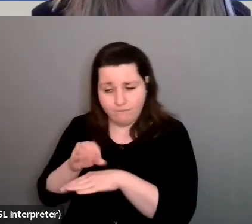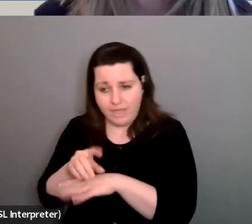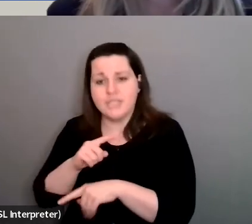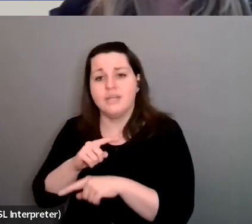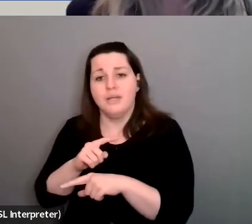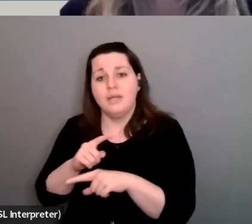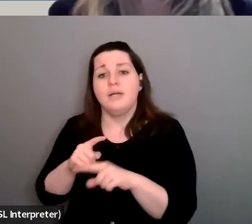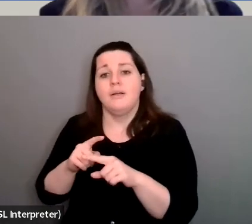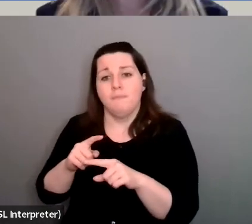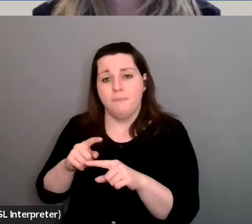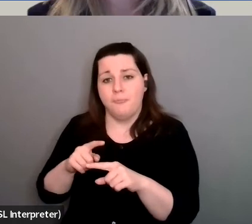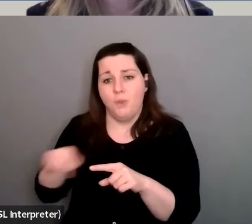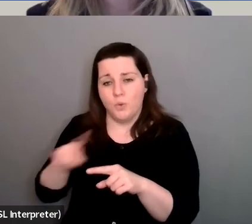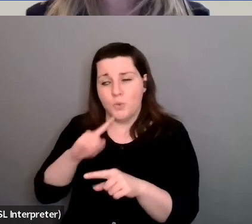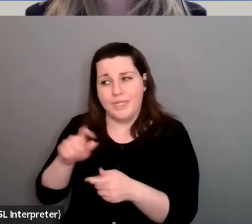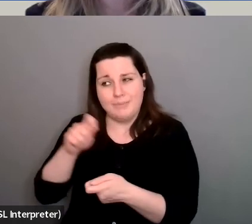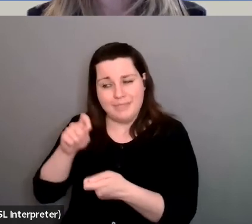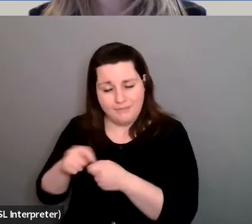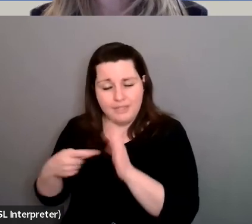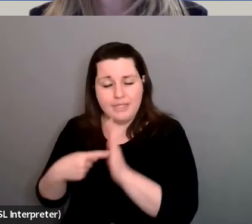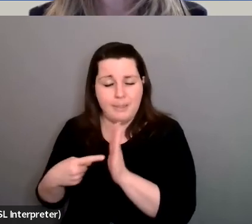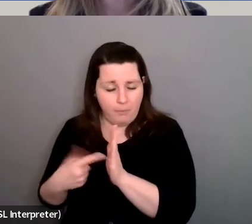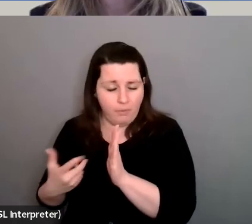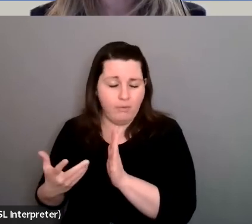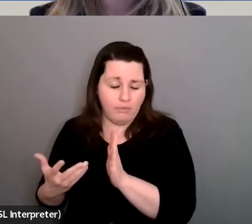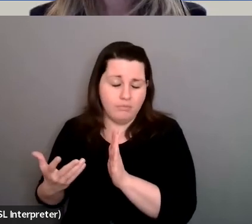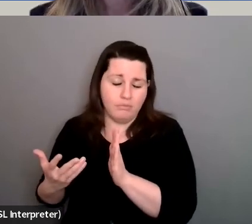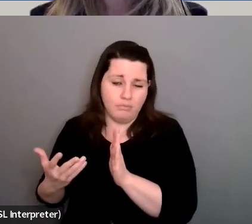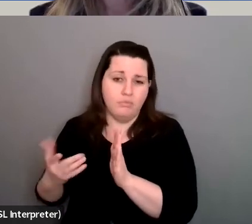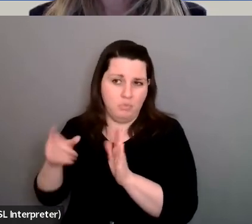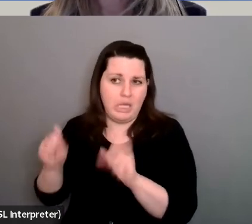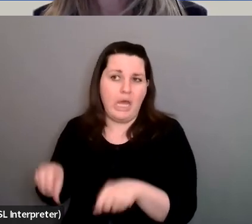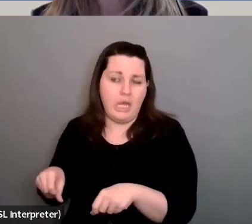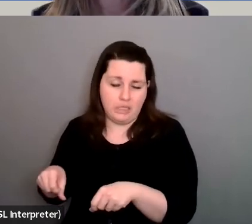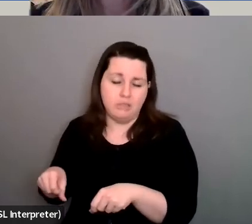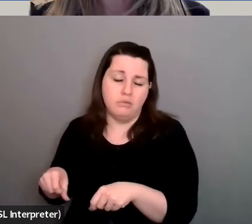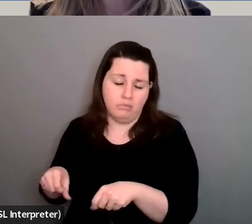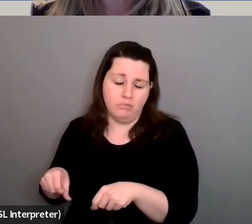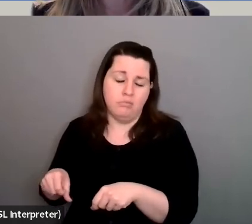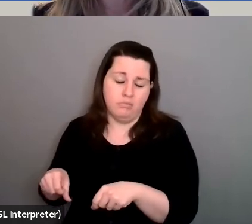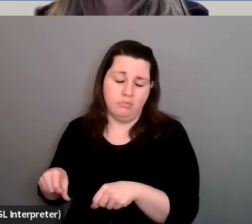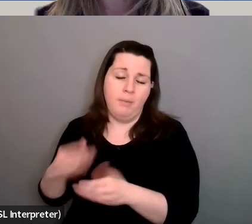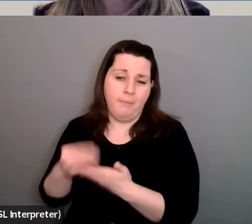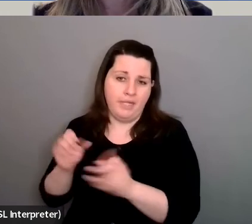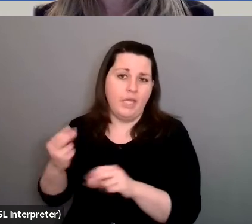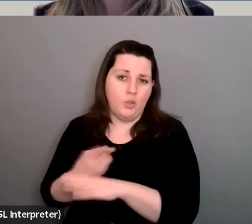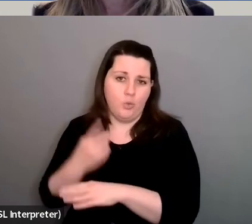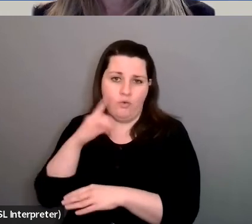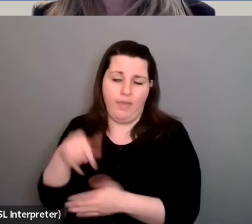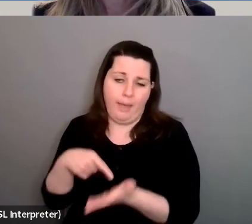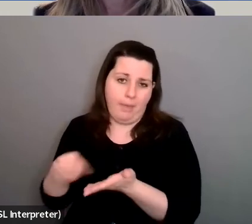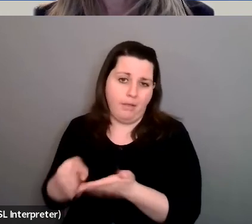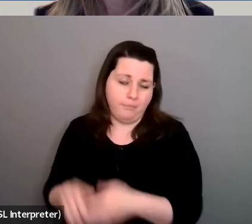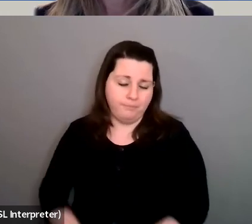specific examples of things that can be, the money can be used for.